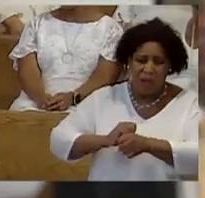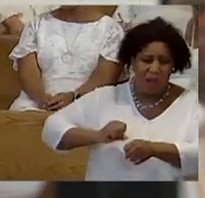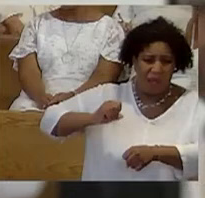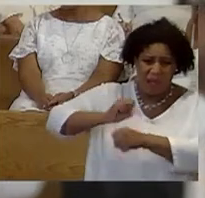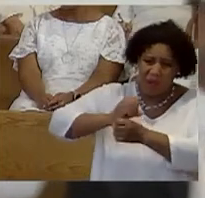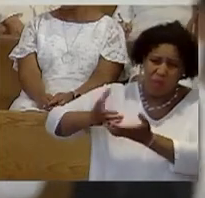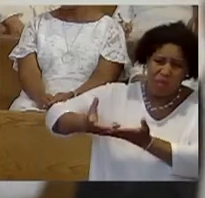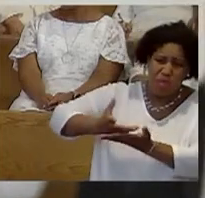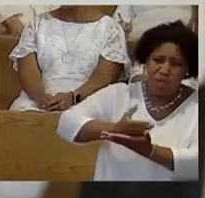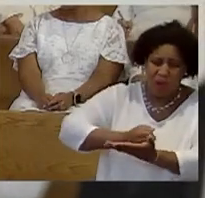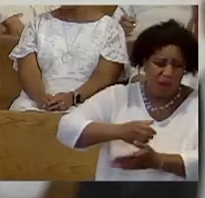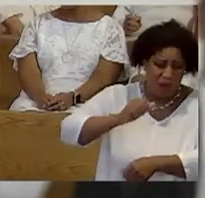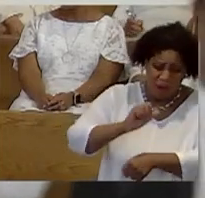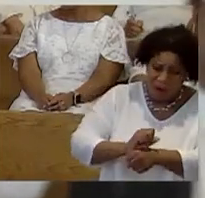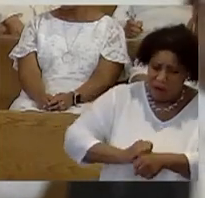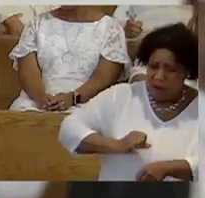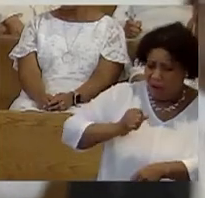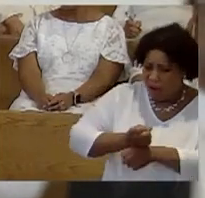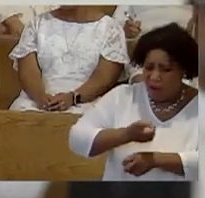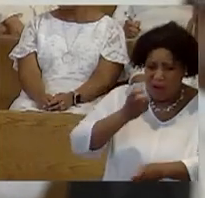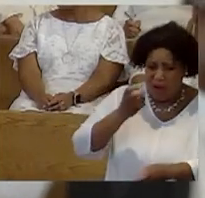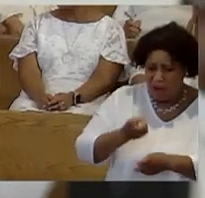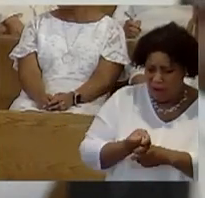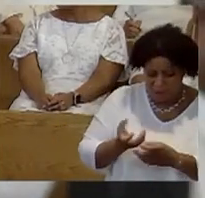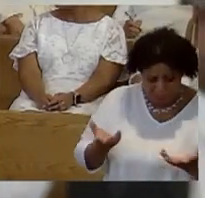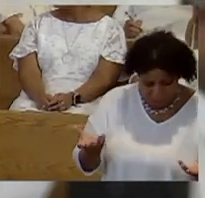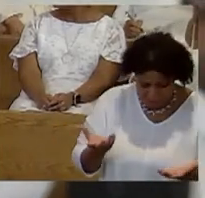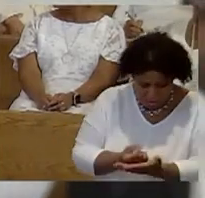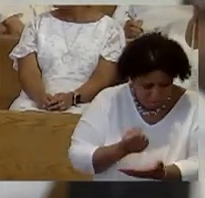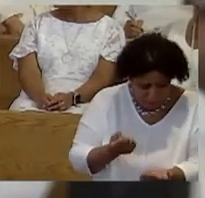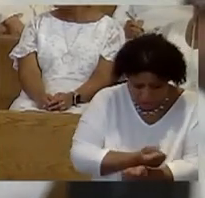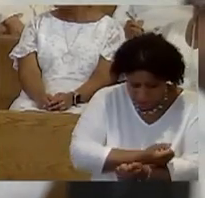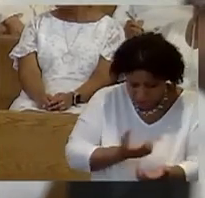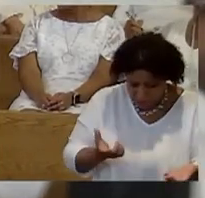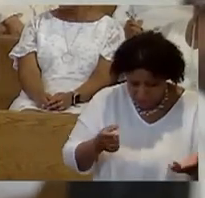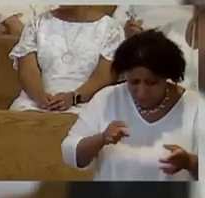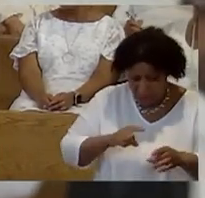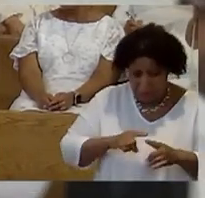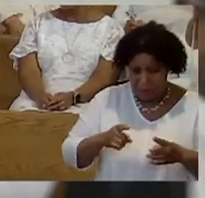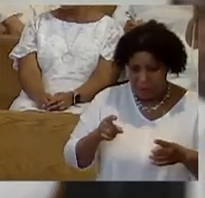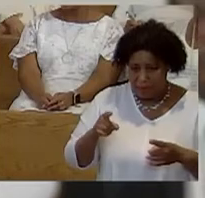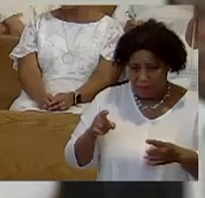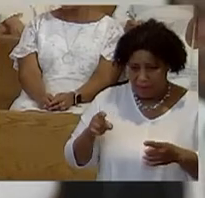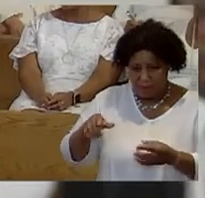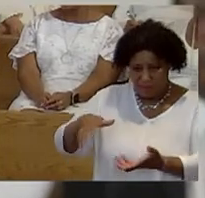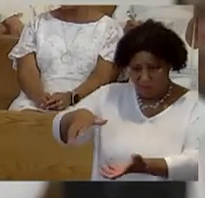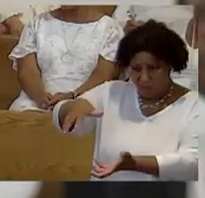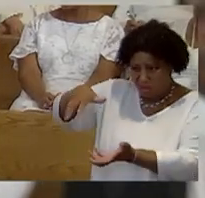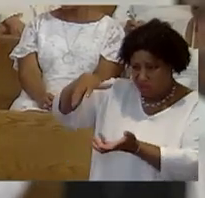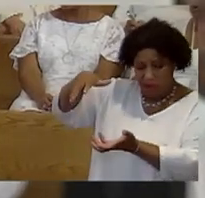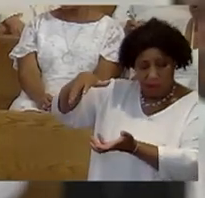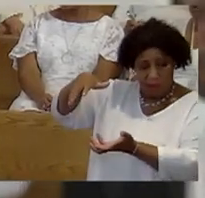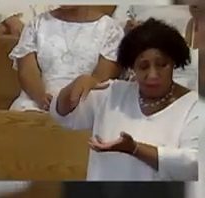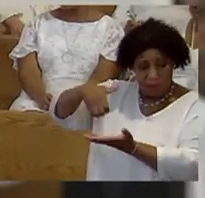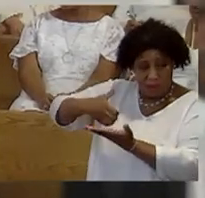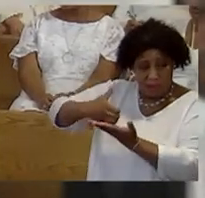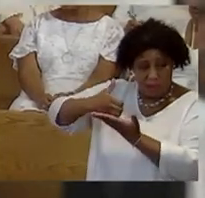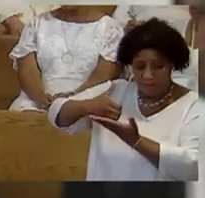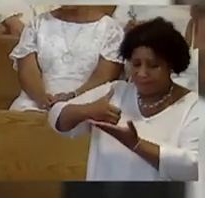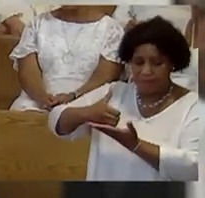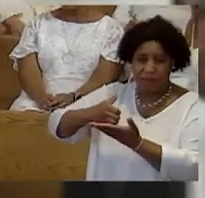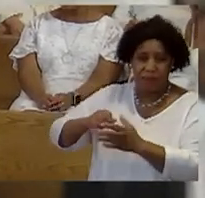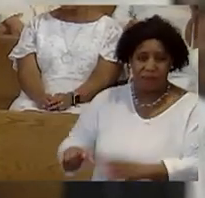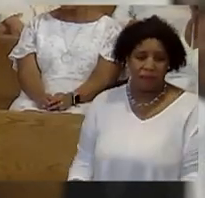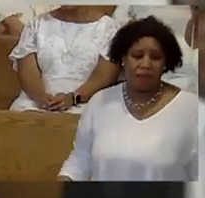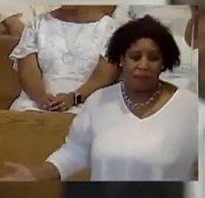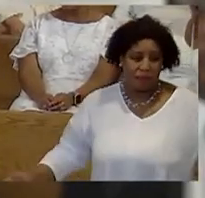so hard to succumb to the stuff in my life, but it can't do me no good. And so he proceeds